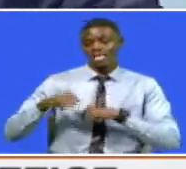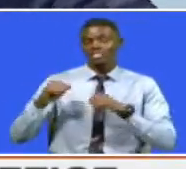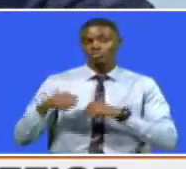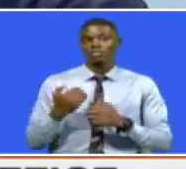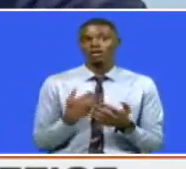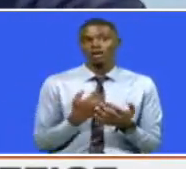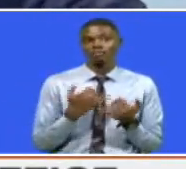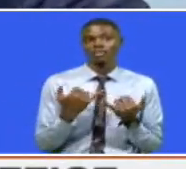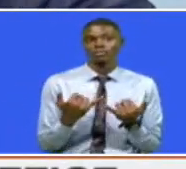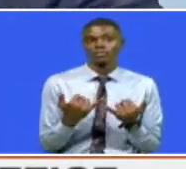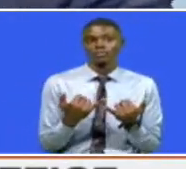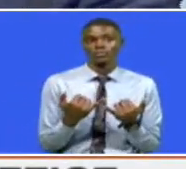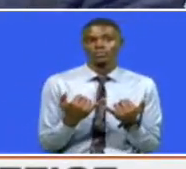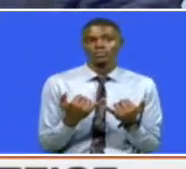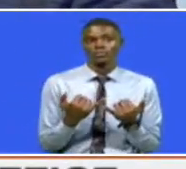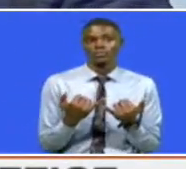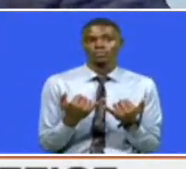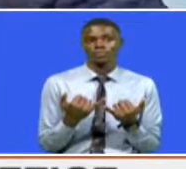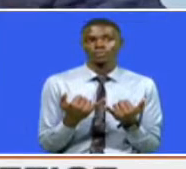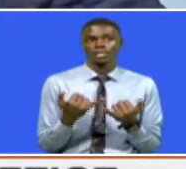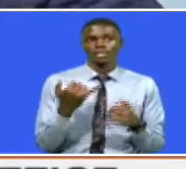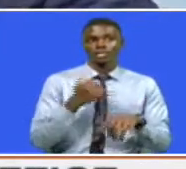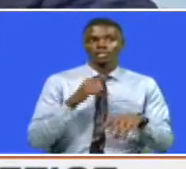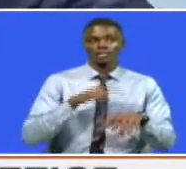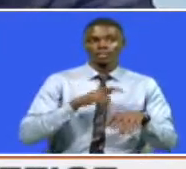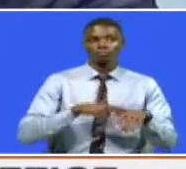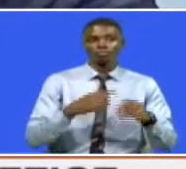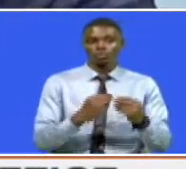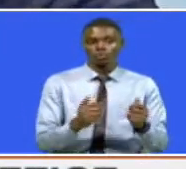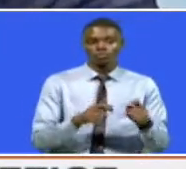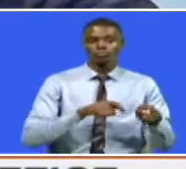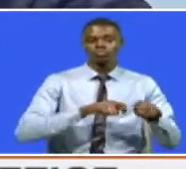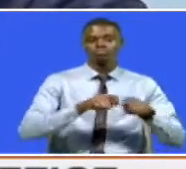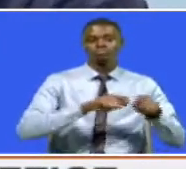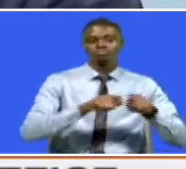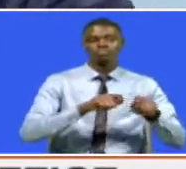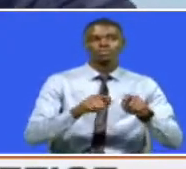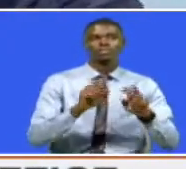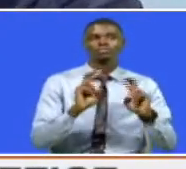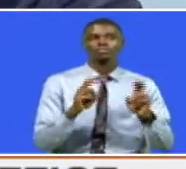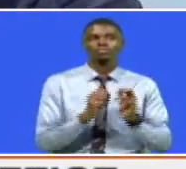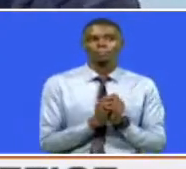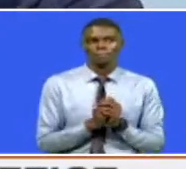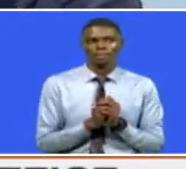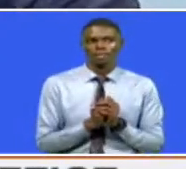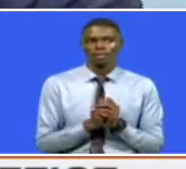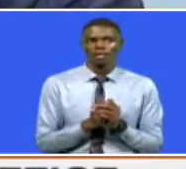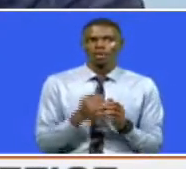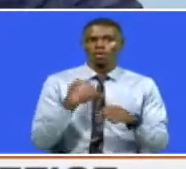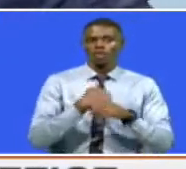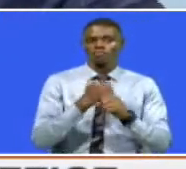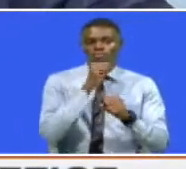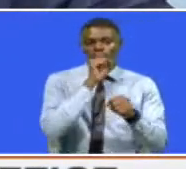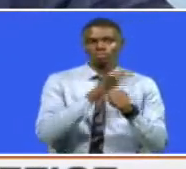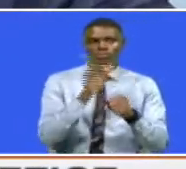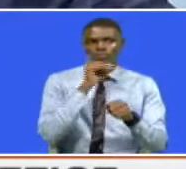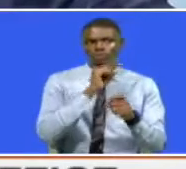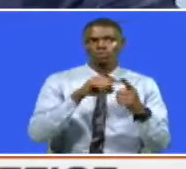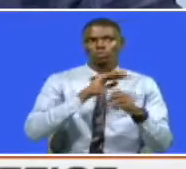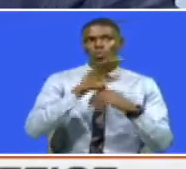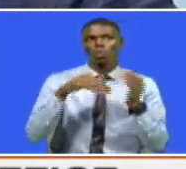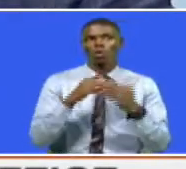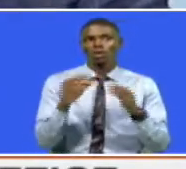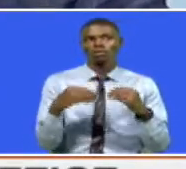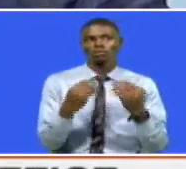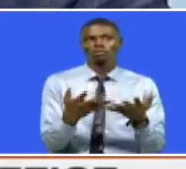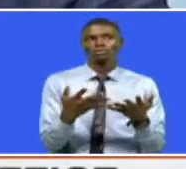to as we sort out the regulatory issues around the fund. Okay. Yeah. Because we actually made promises to roll out the fund